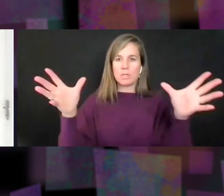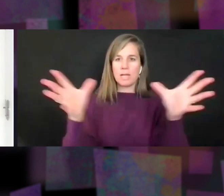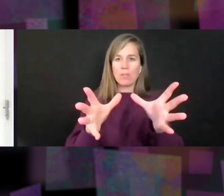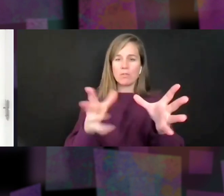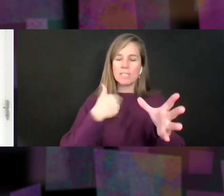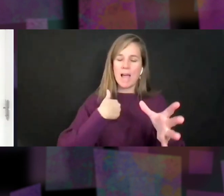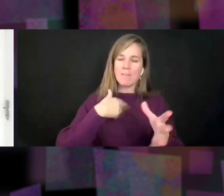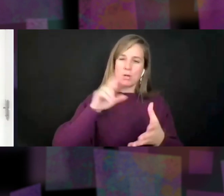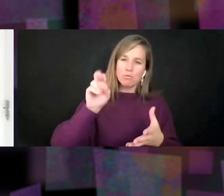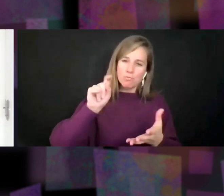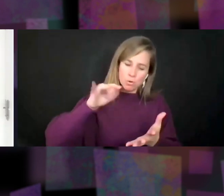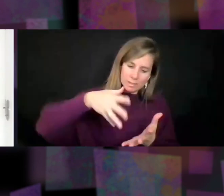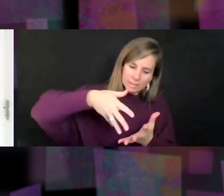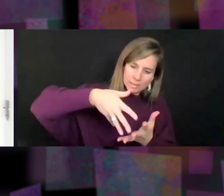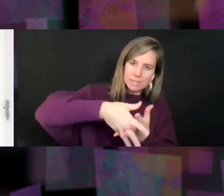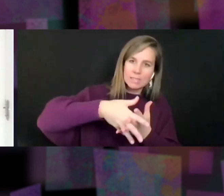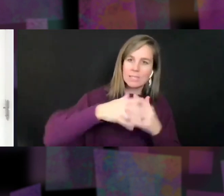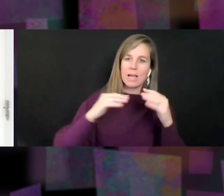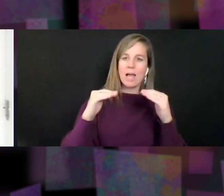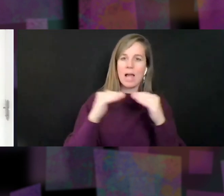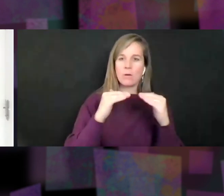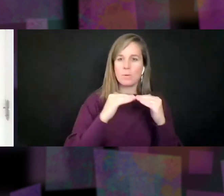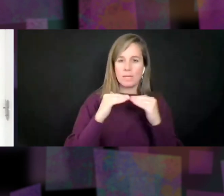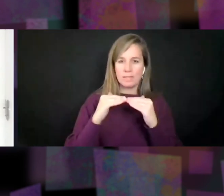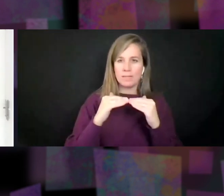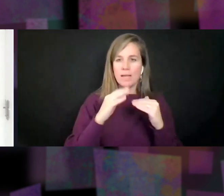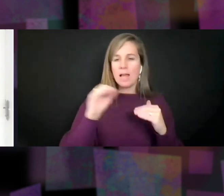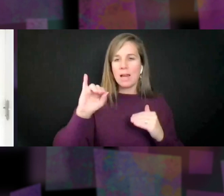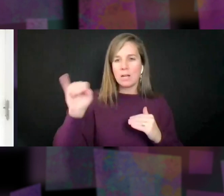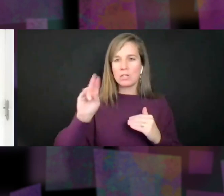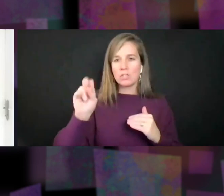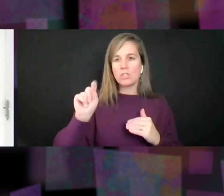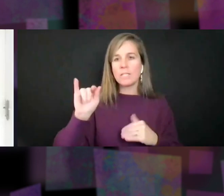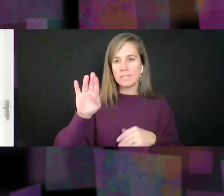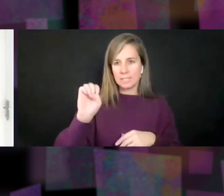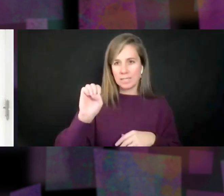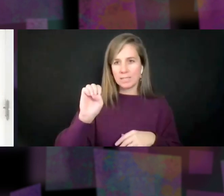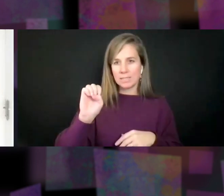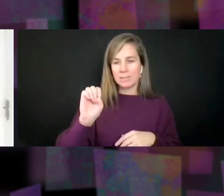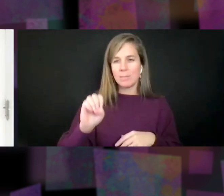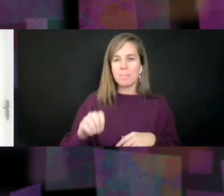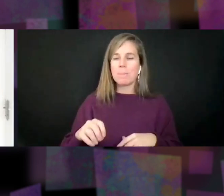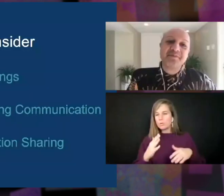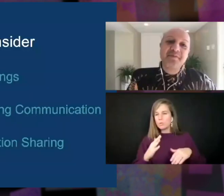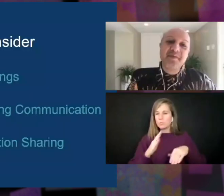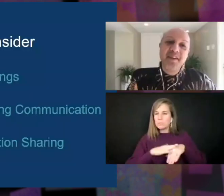To frame what's coming a little later, I want to think through three spectrums with you: